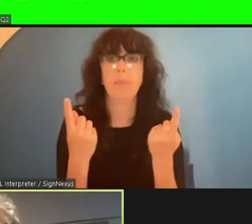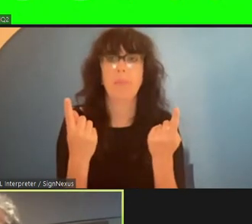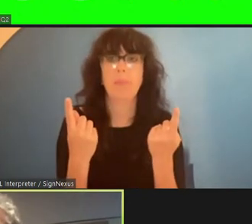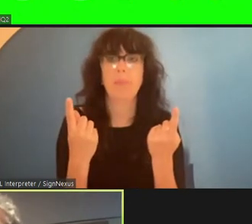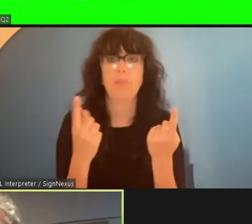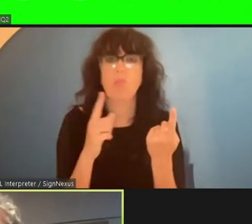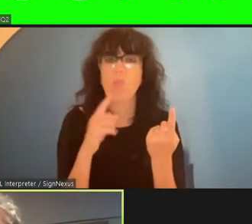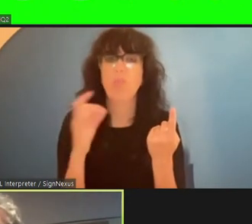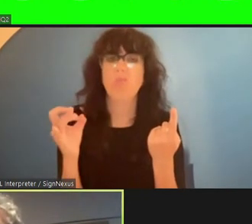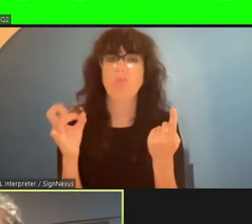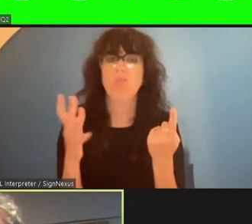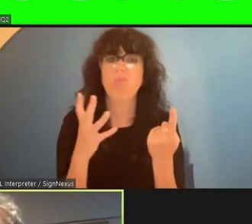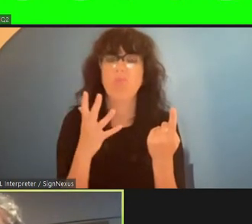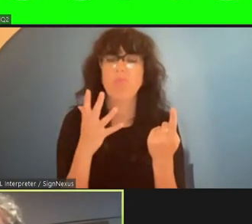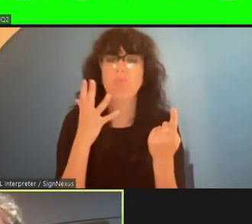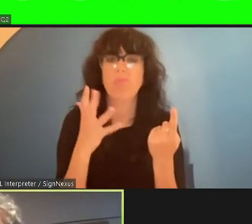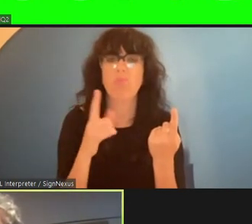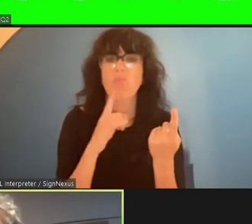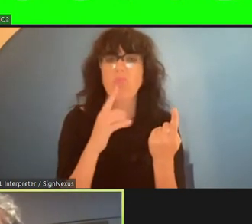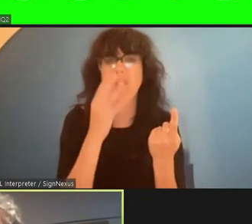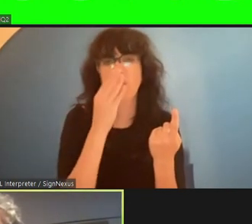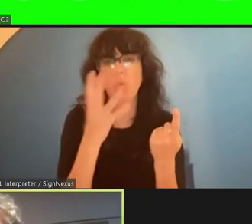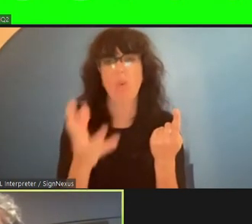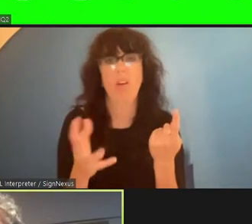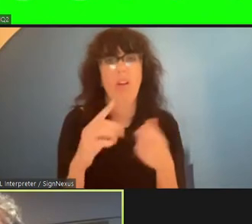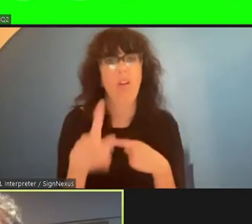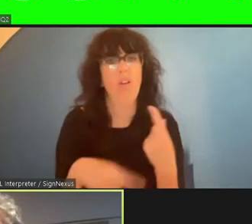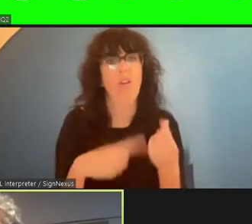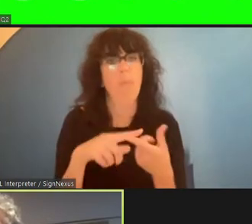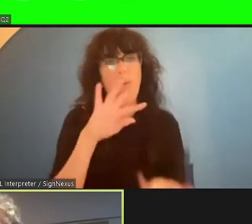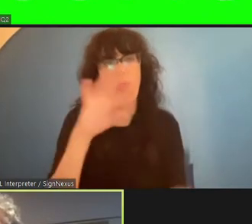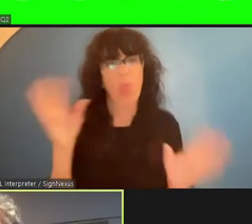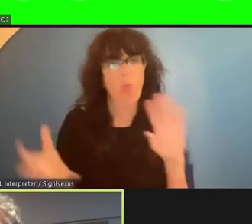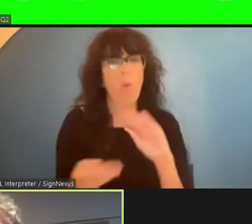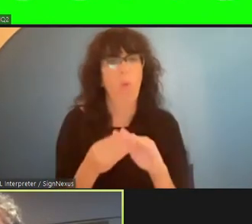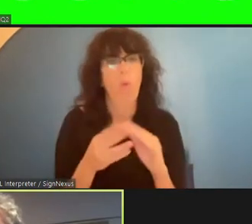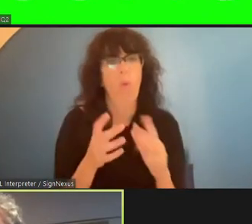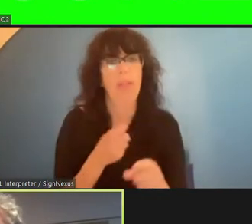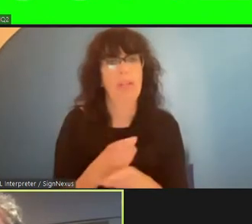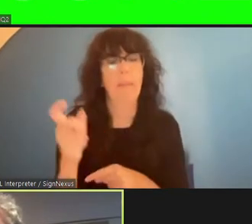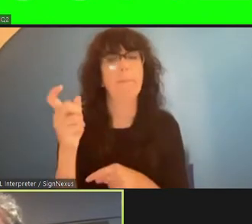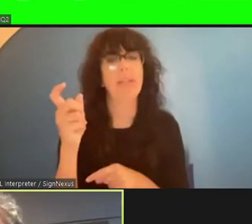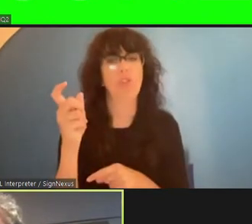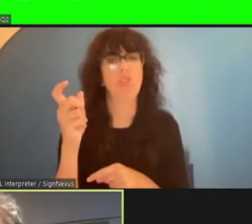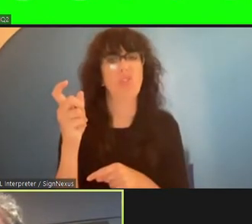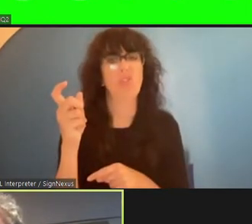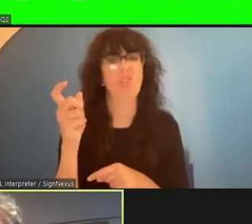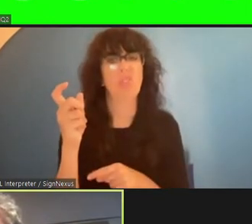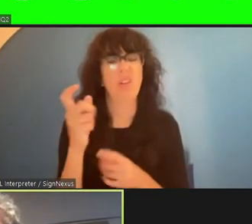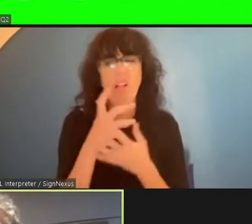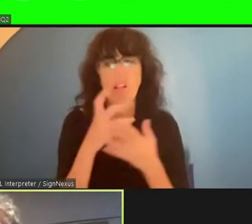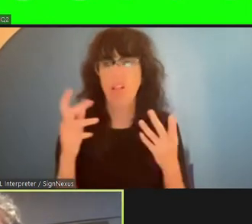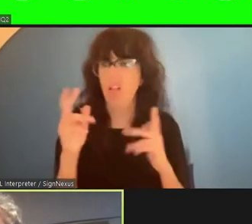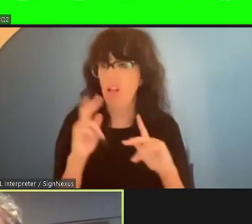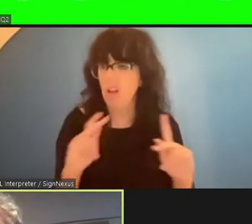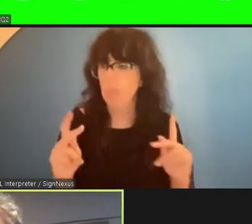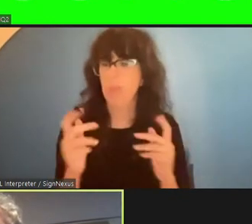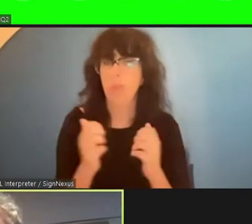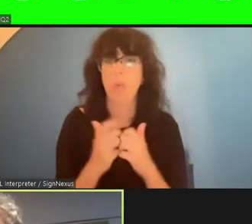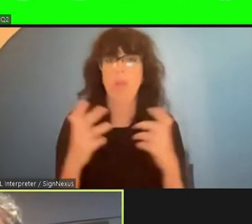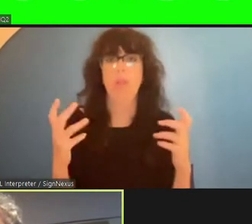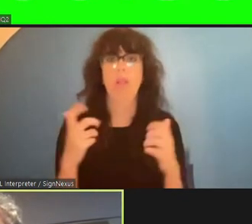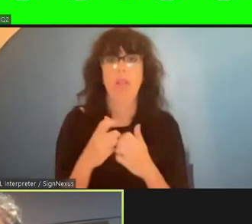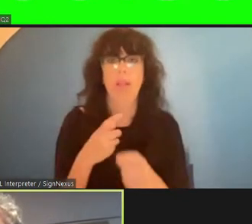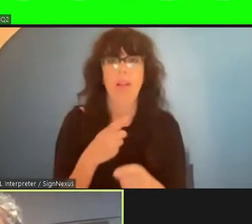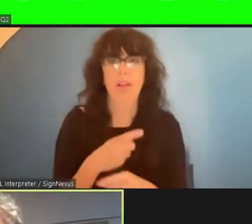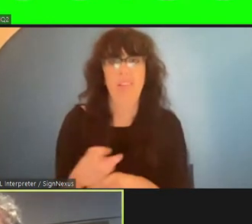shame that you really don't care about the collateral damage uh obviously there are a lot of people with a lot of collateral damage and you